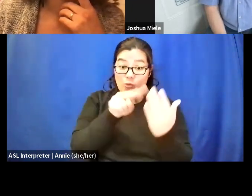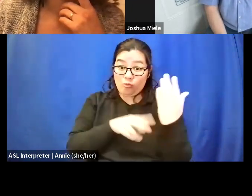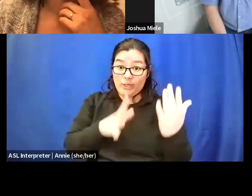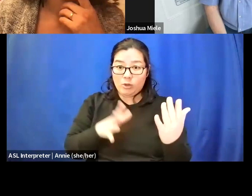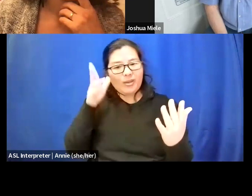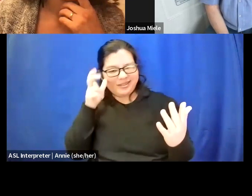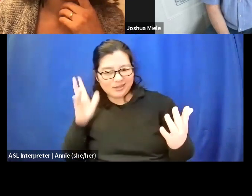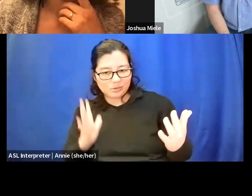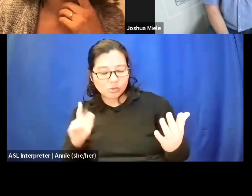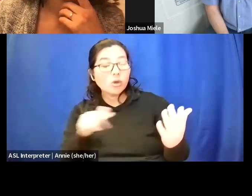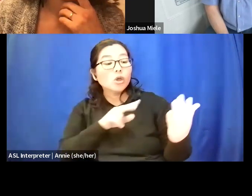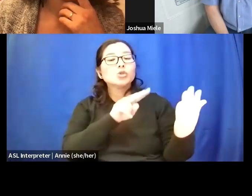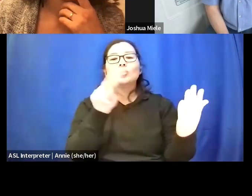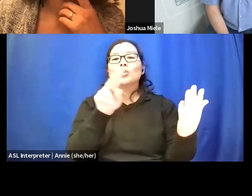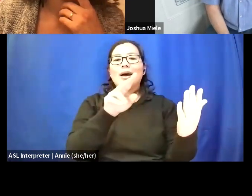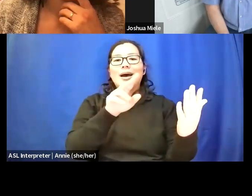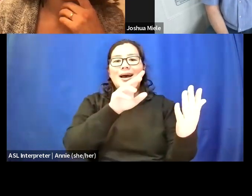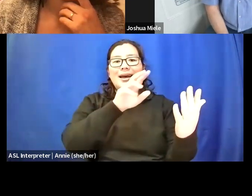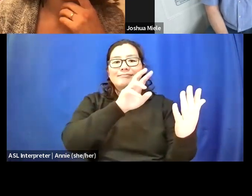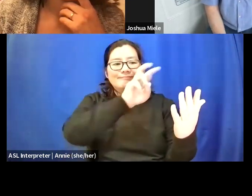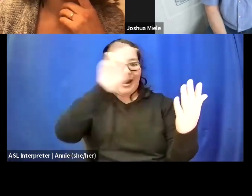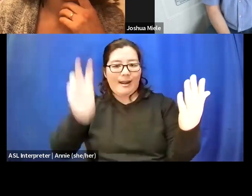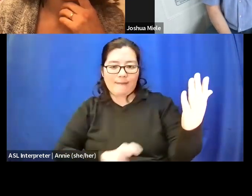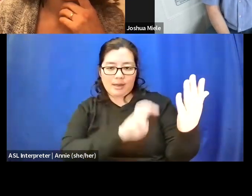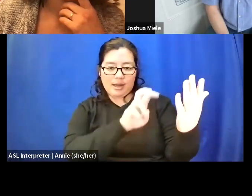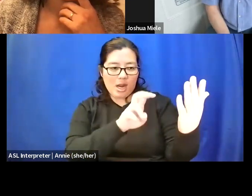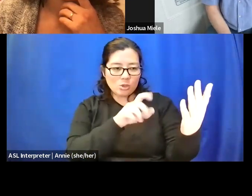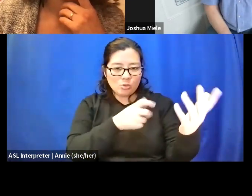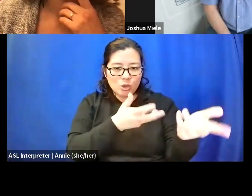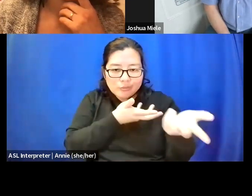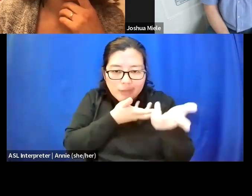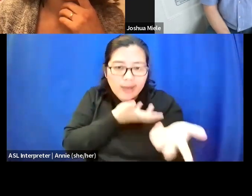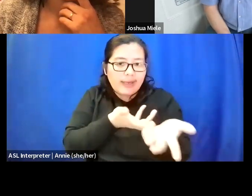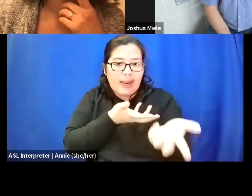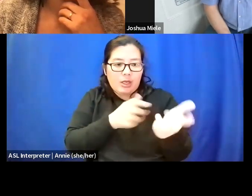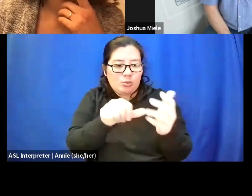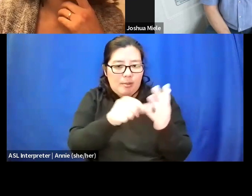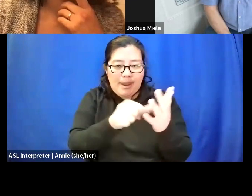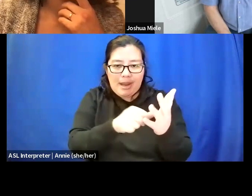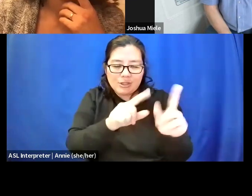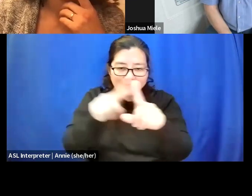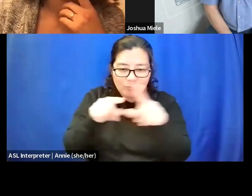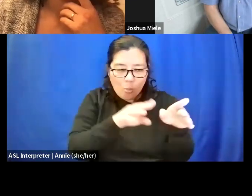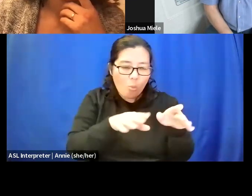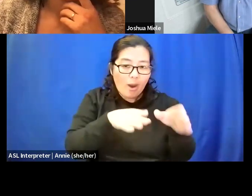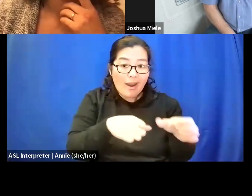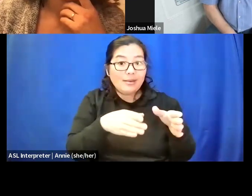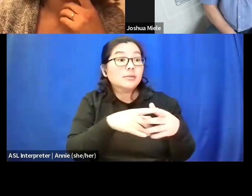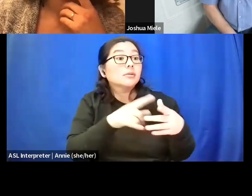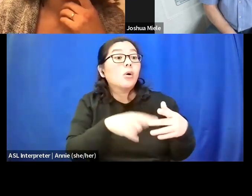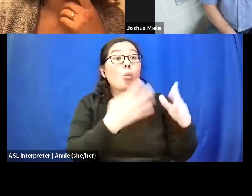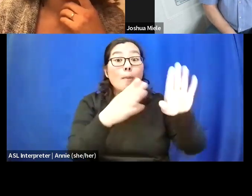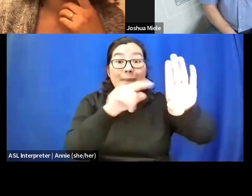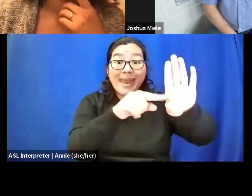to interrogate, if you will, the page in different ways, in different places, to dive deep on one panel or on